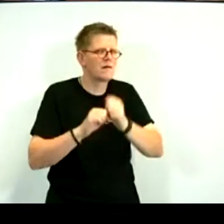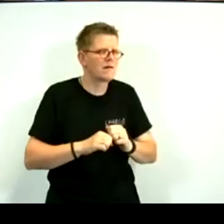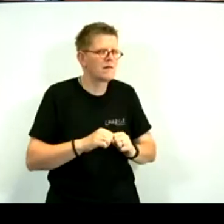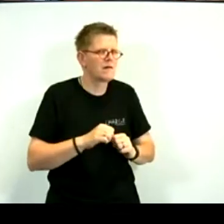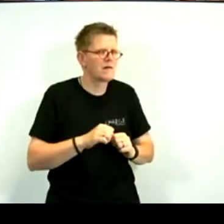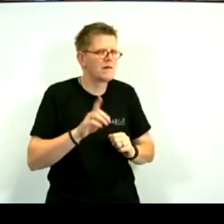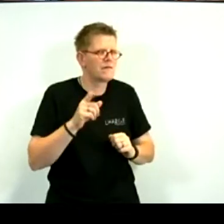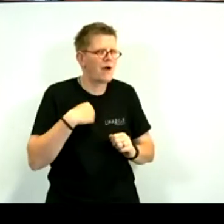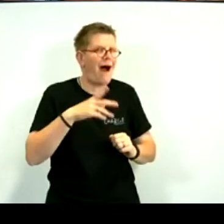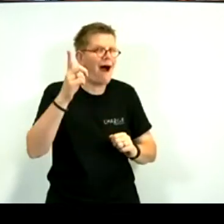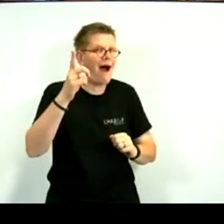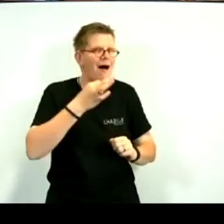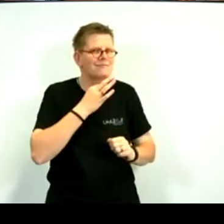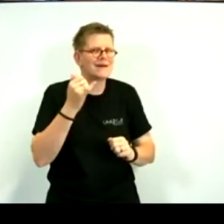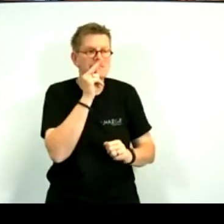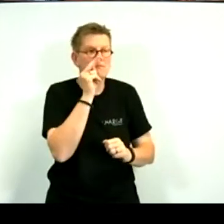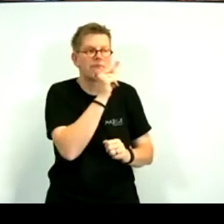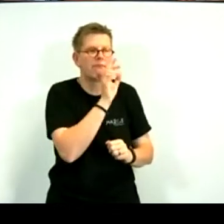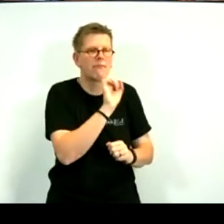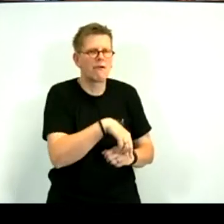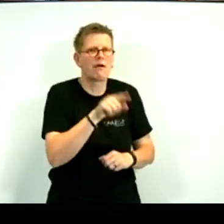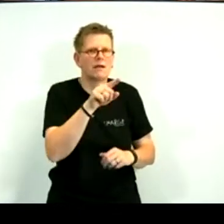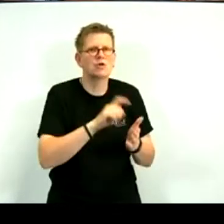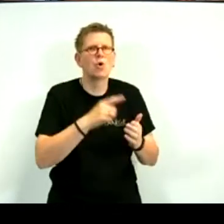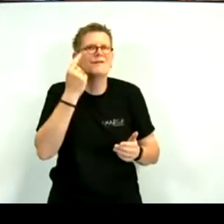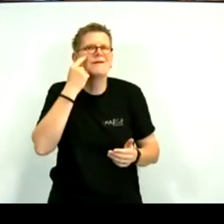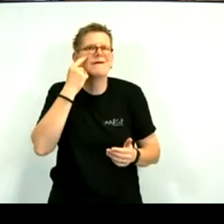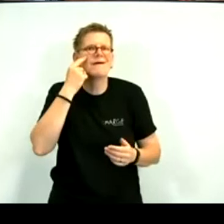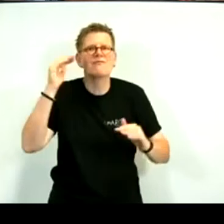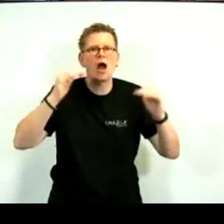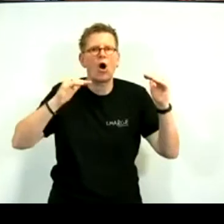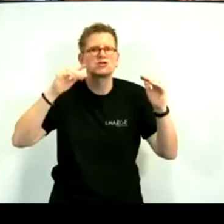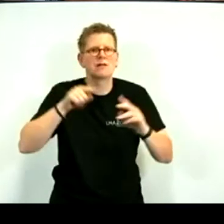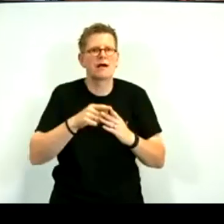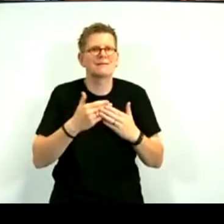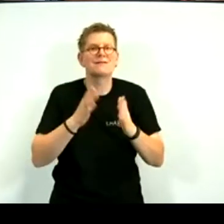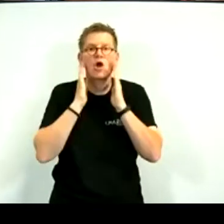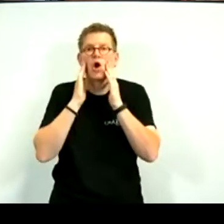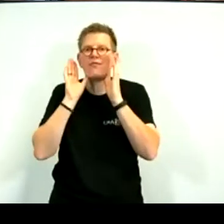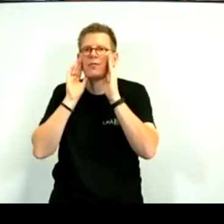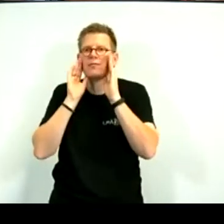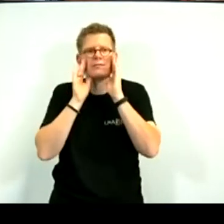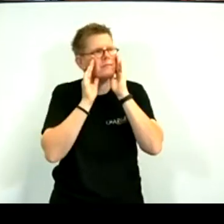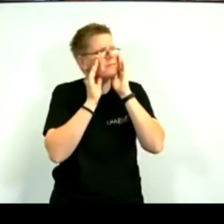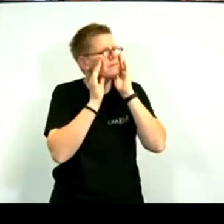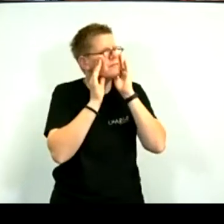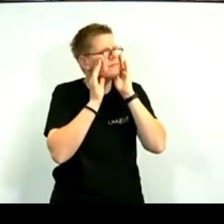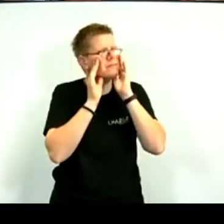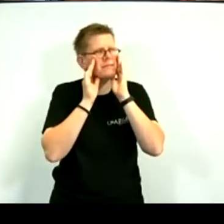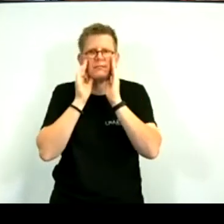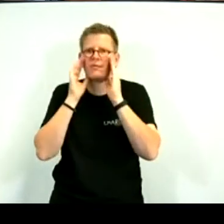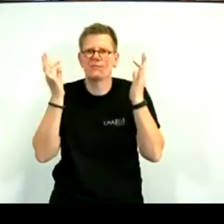And I'll come back to that. But in charge syndrome, loss of visual field is very